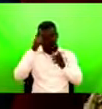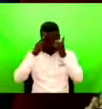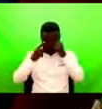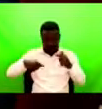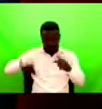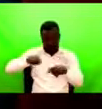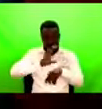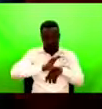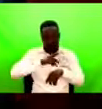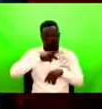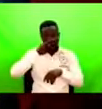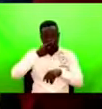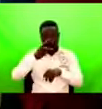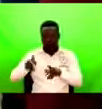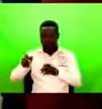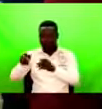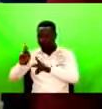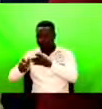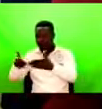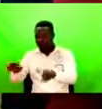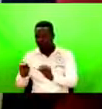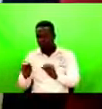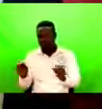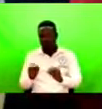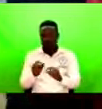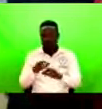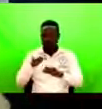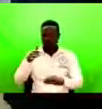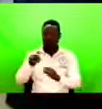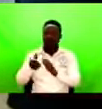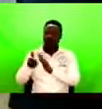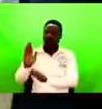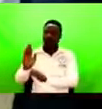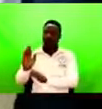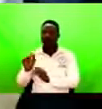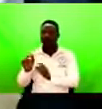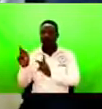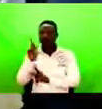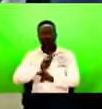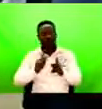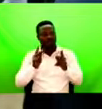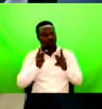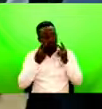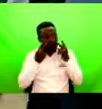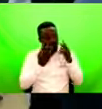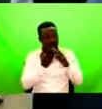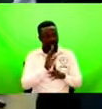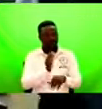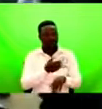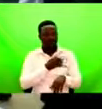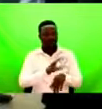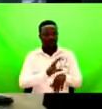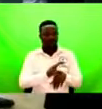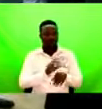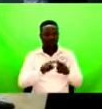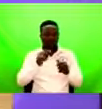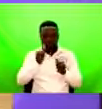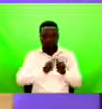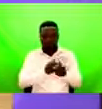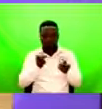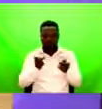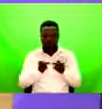will be lost, that the glory of the Almighty will be seen from our churches to every sphere of society. May